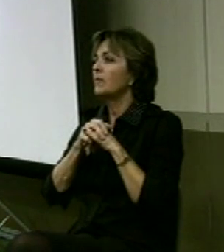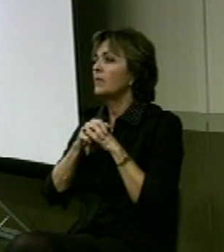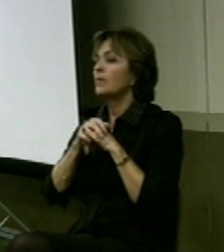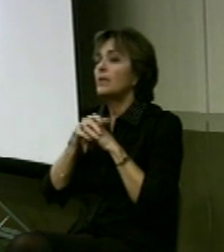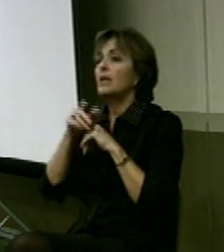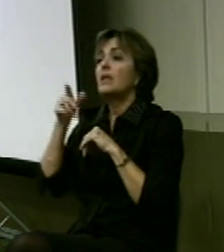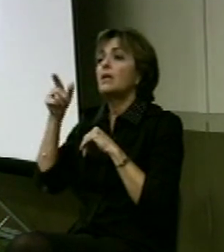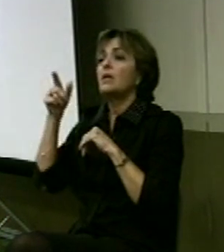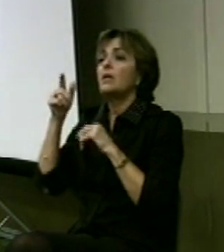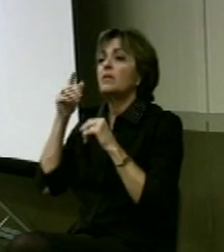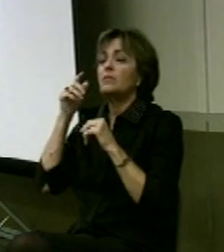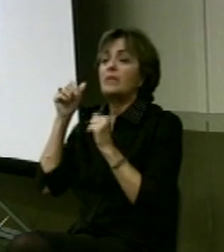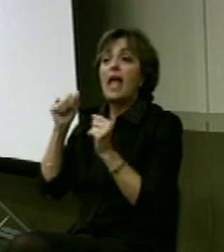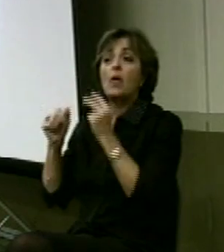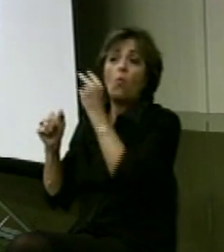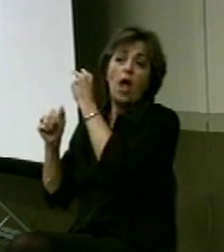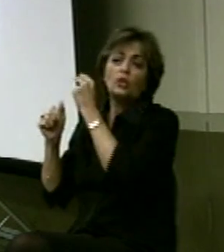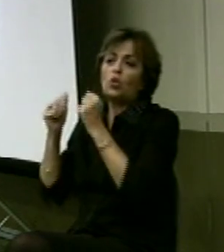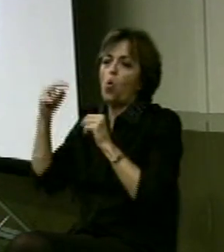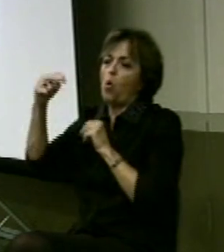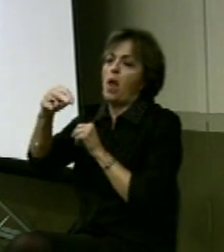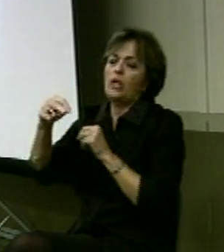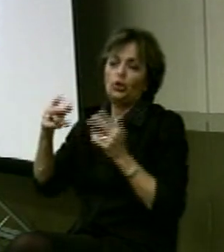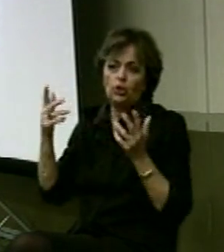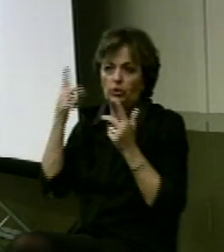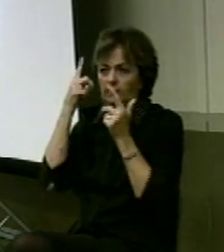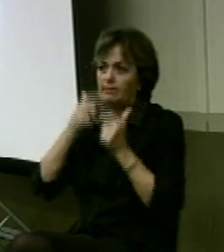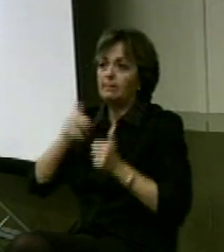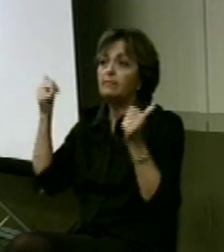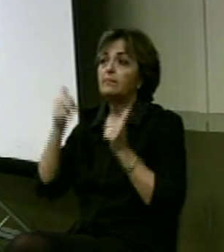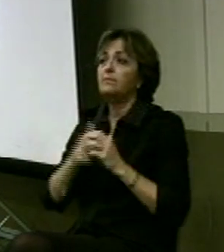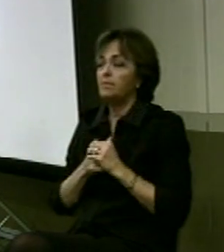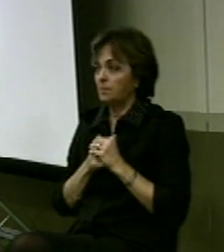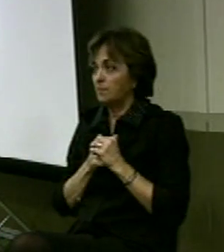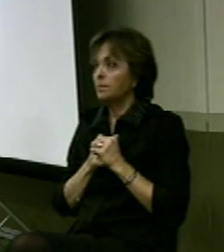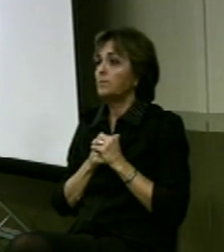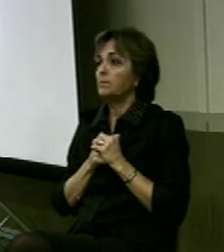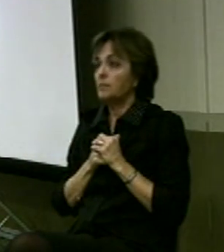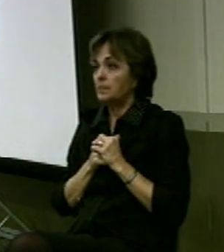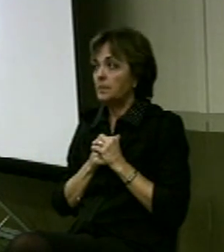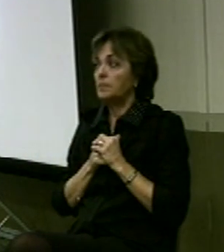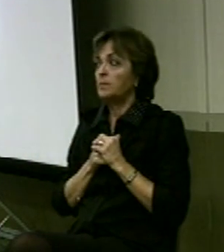Okay, we're going to start it up here, and you can watch it here, or you can watch it at your individual monitors.